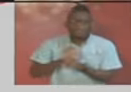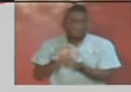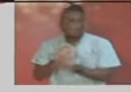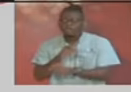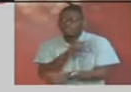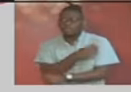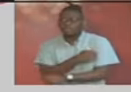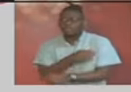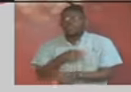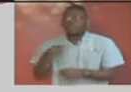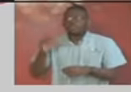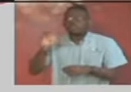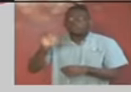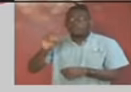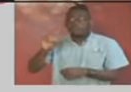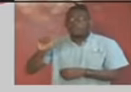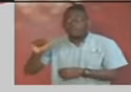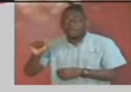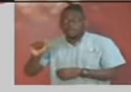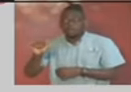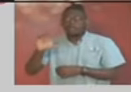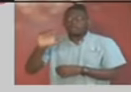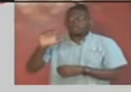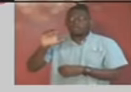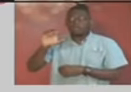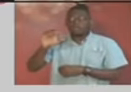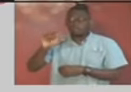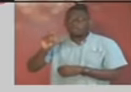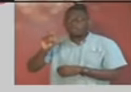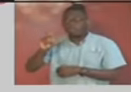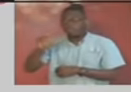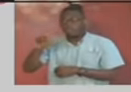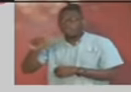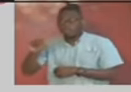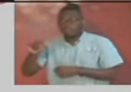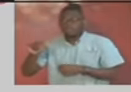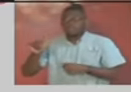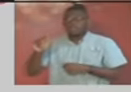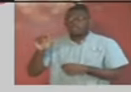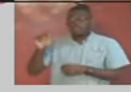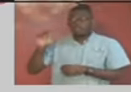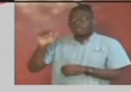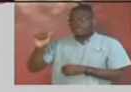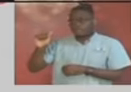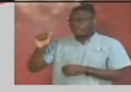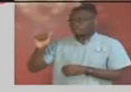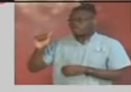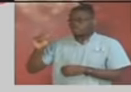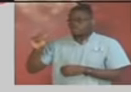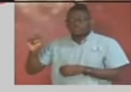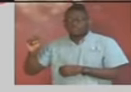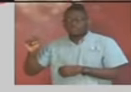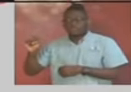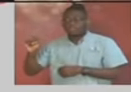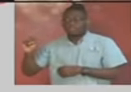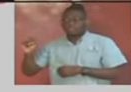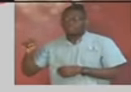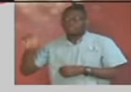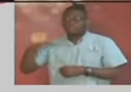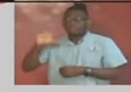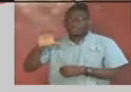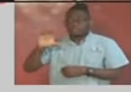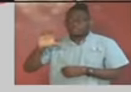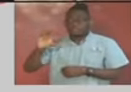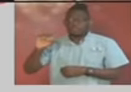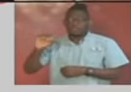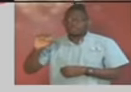Long to the most part. Cora has continued to maintain its function as a tuberculosis thoracic facility throughout COVID-19,